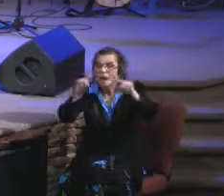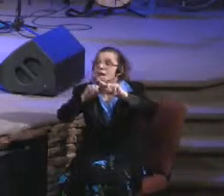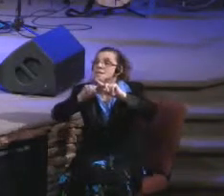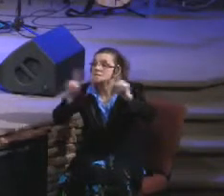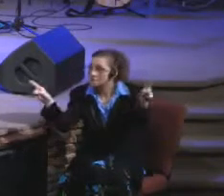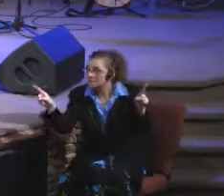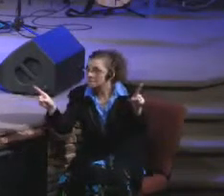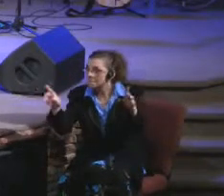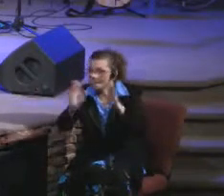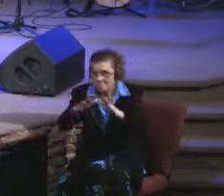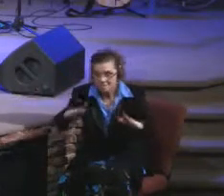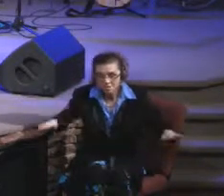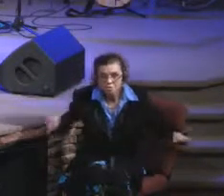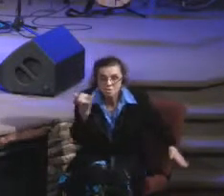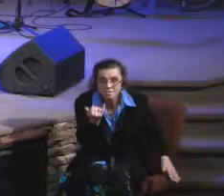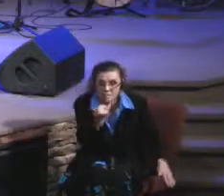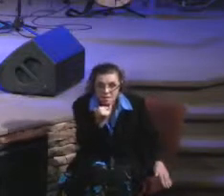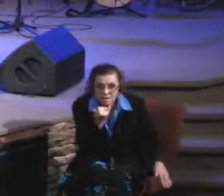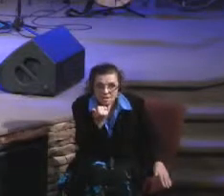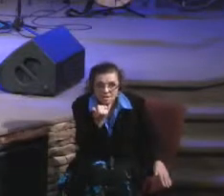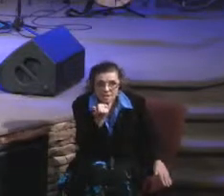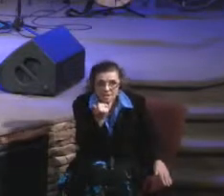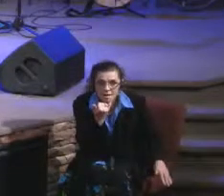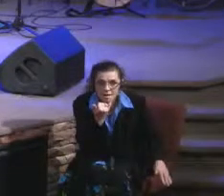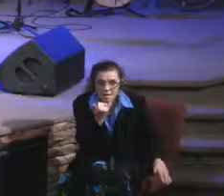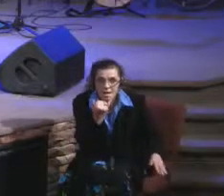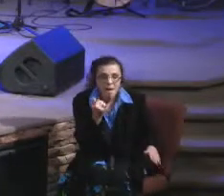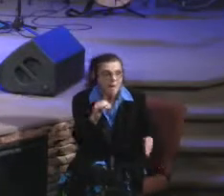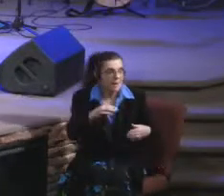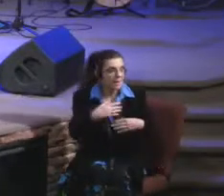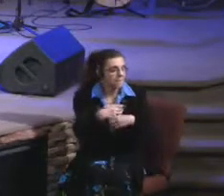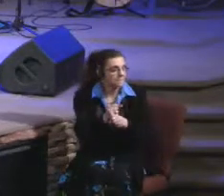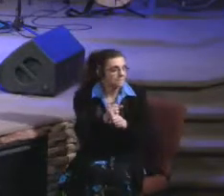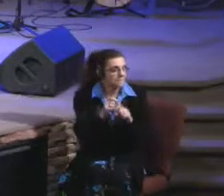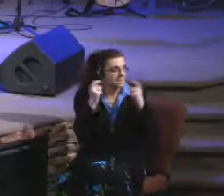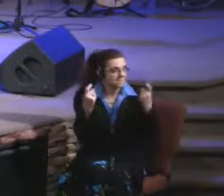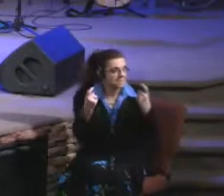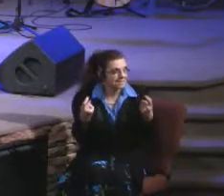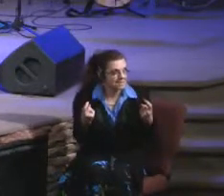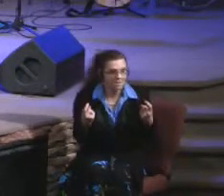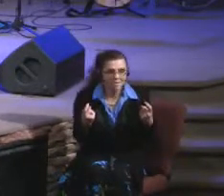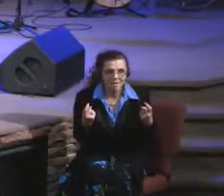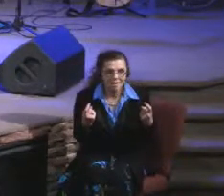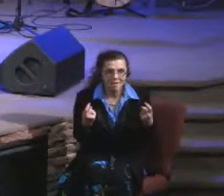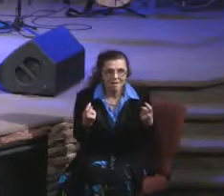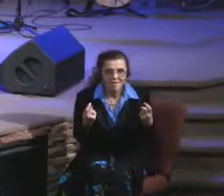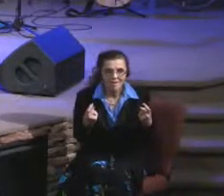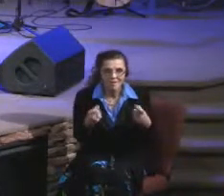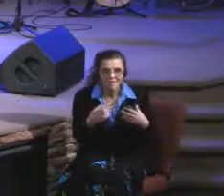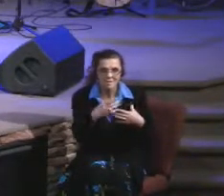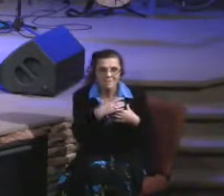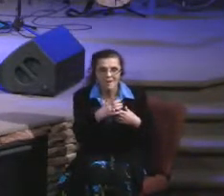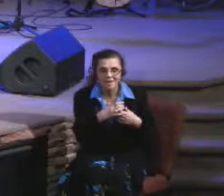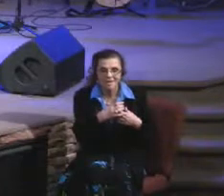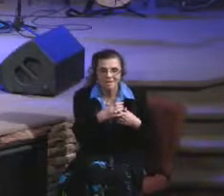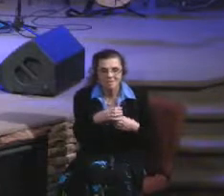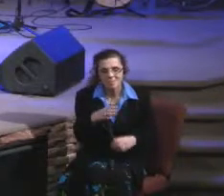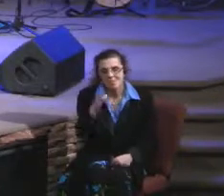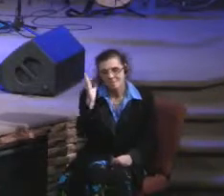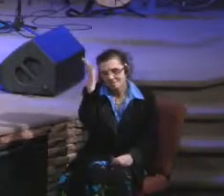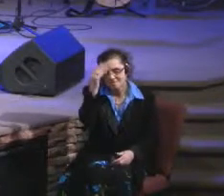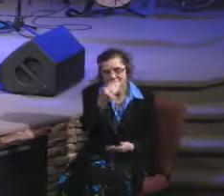But the children of Israel committed a trespass in the accursed thing for Achan, the son of Carmi, the son